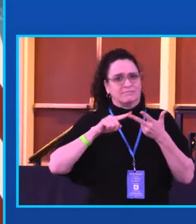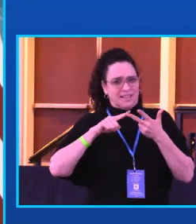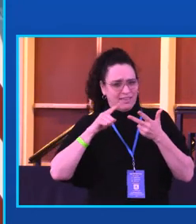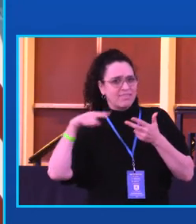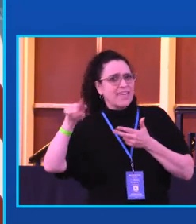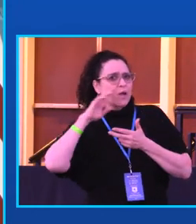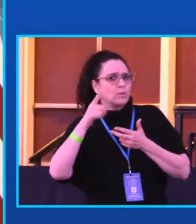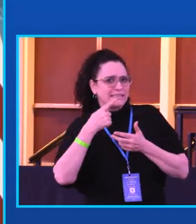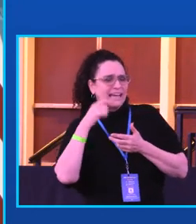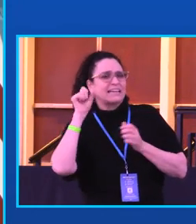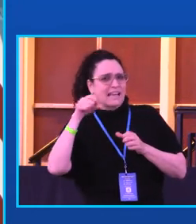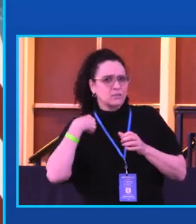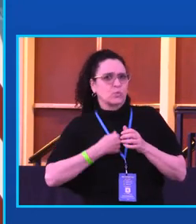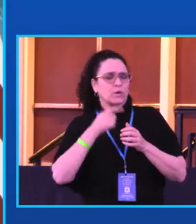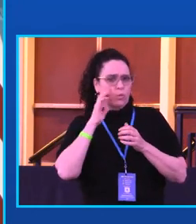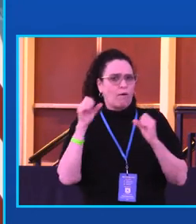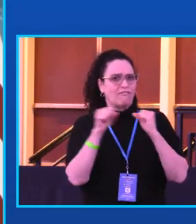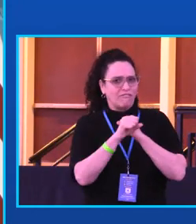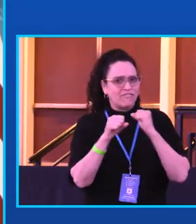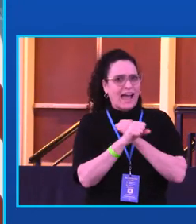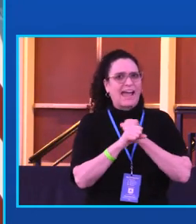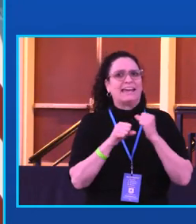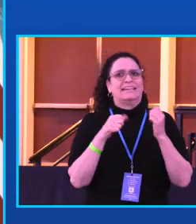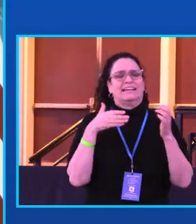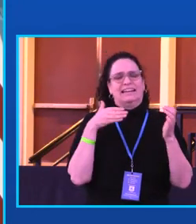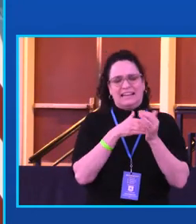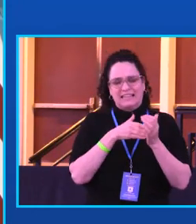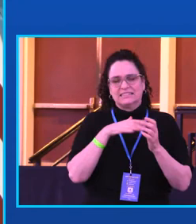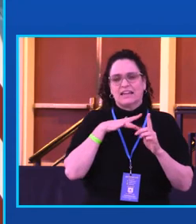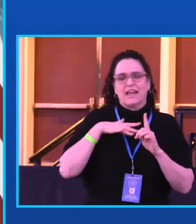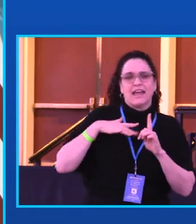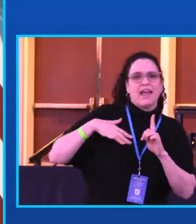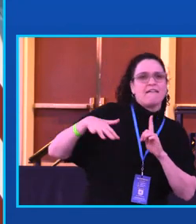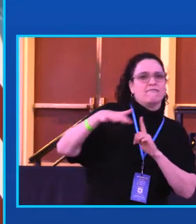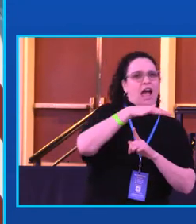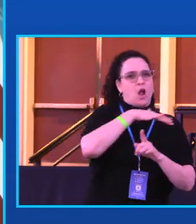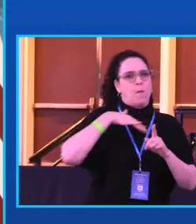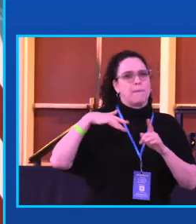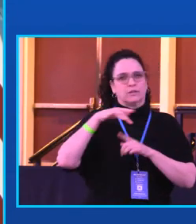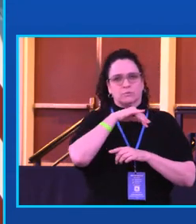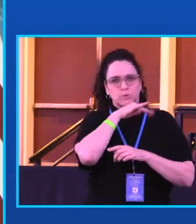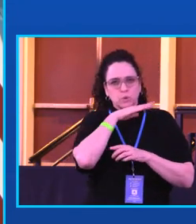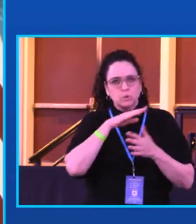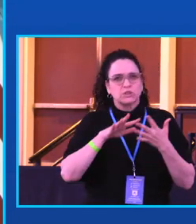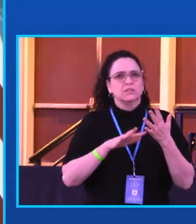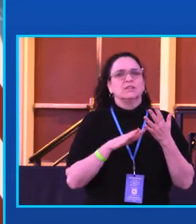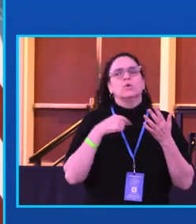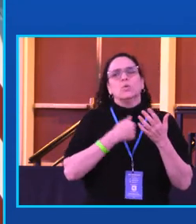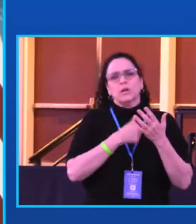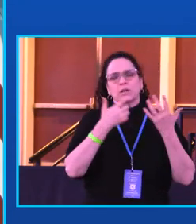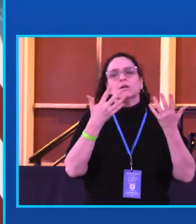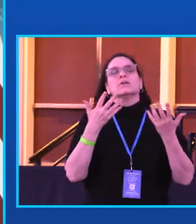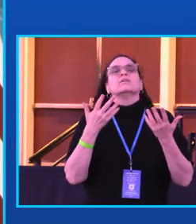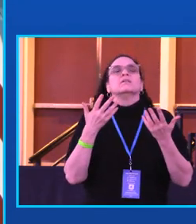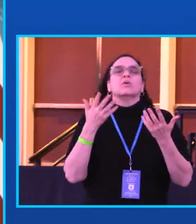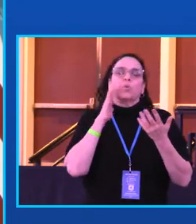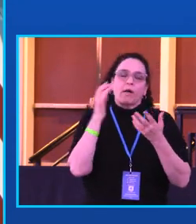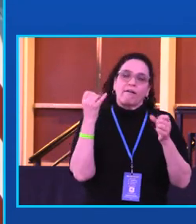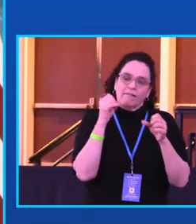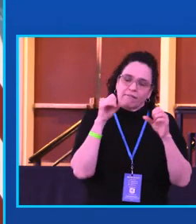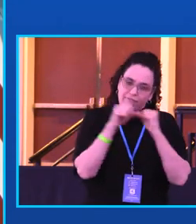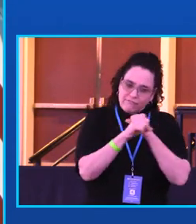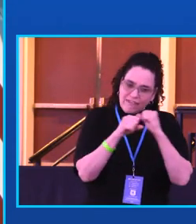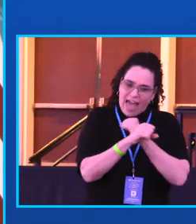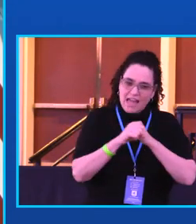They will say, yes, I wanted and got and want more diversity on the court. They will say, yes, we must fight to protect